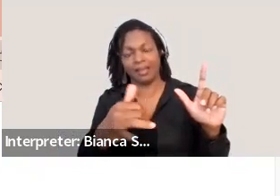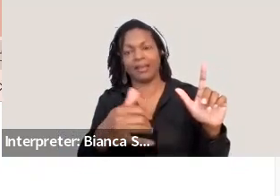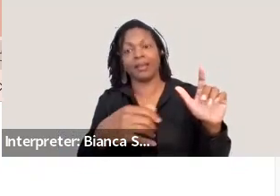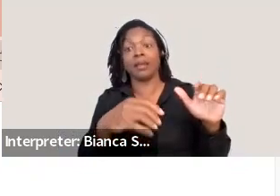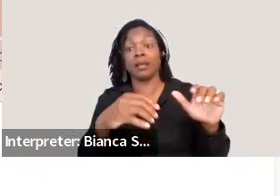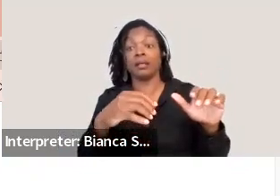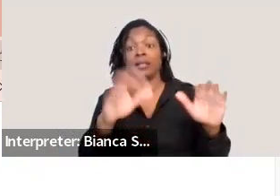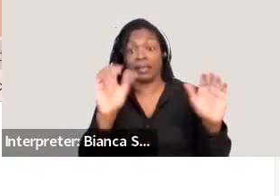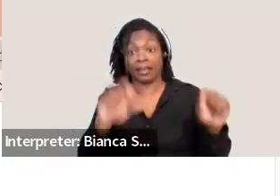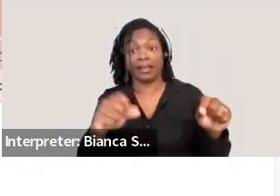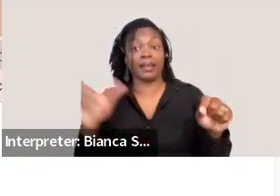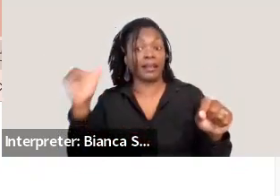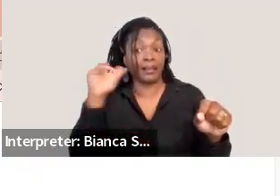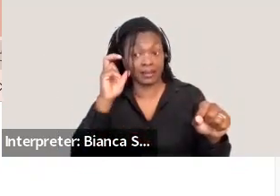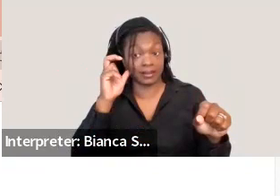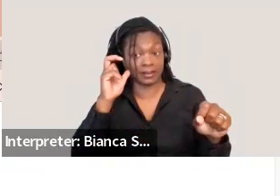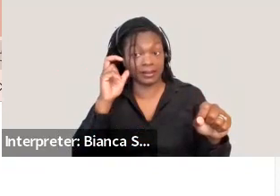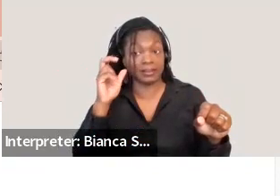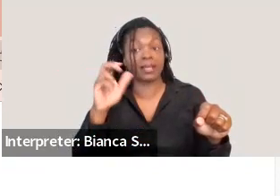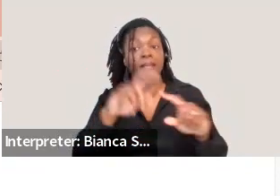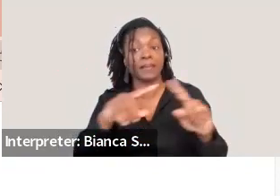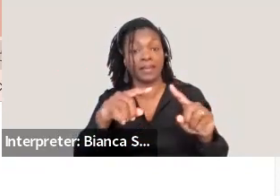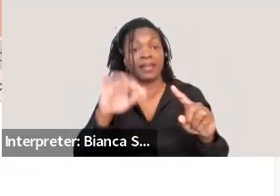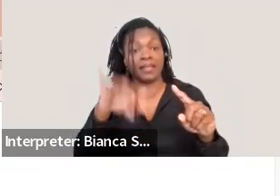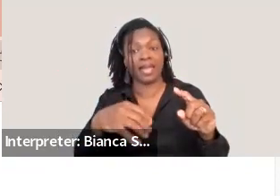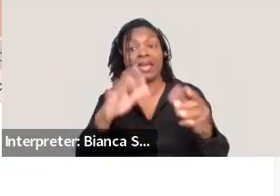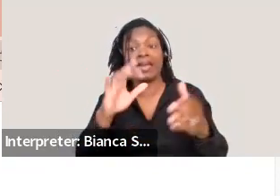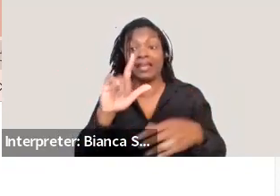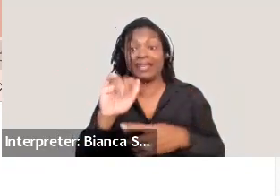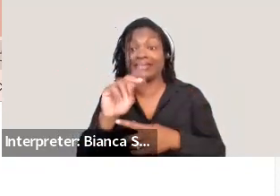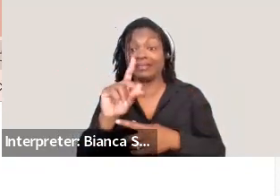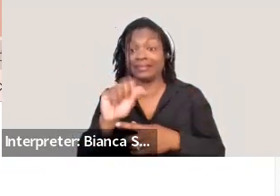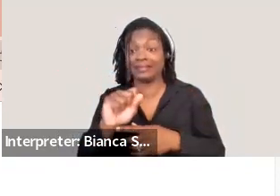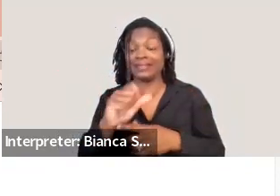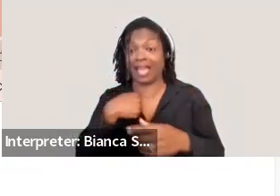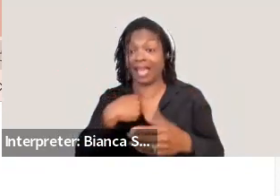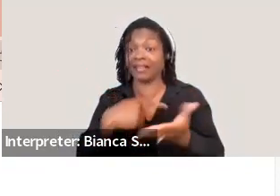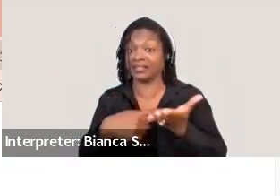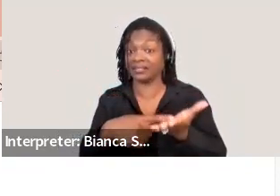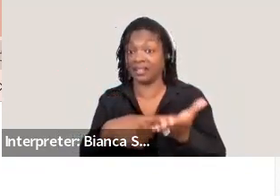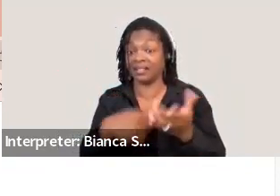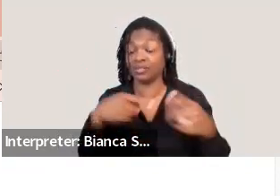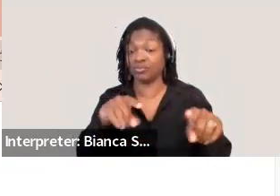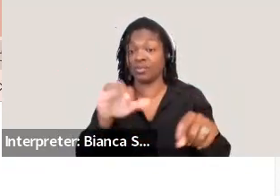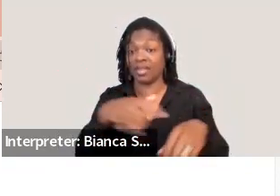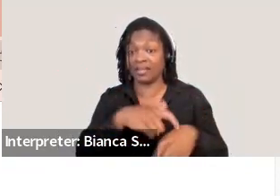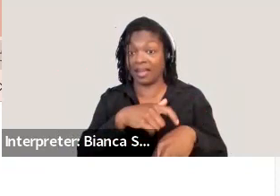that, I talk about in an episode. So some of our episodes have a lot